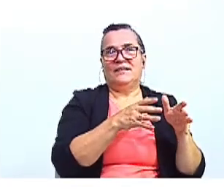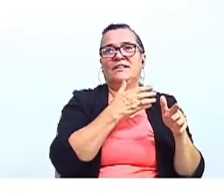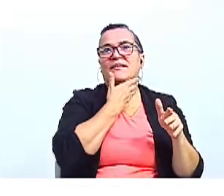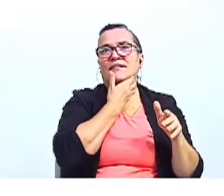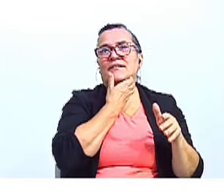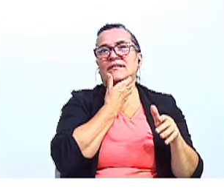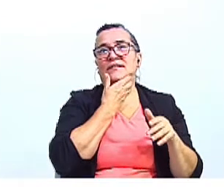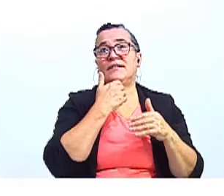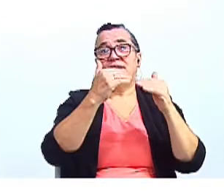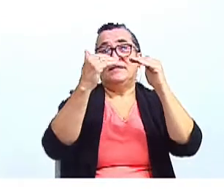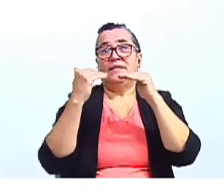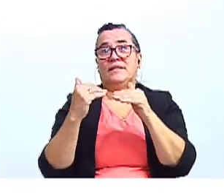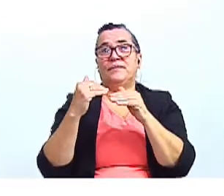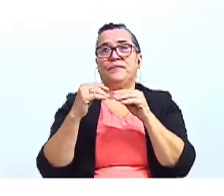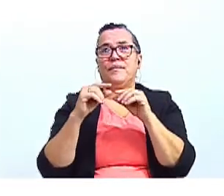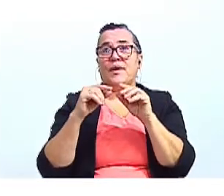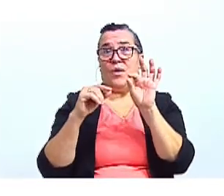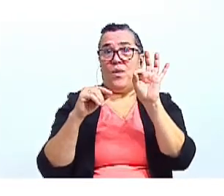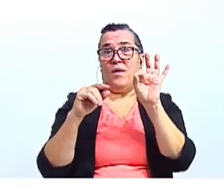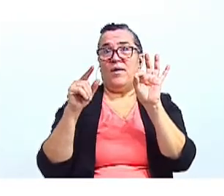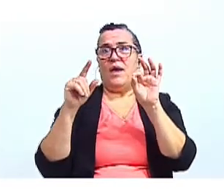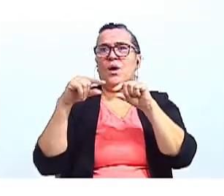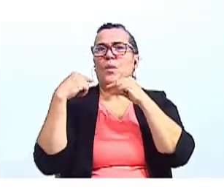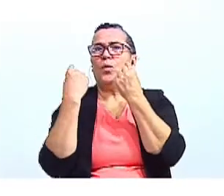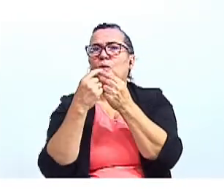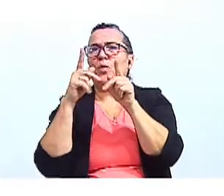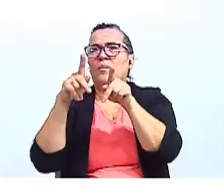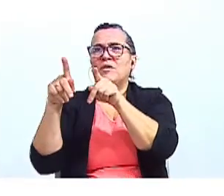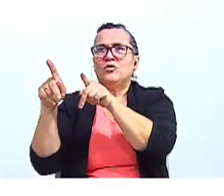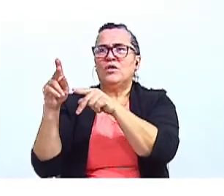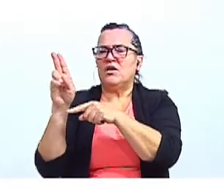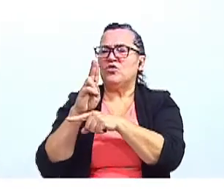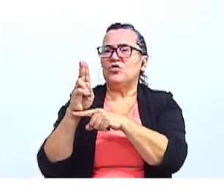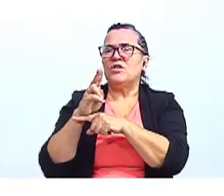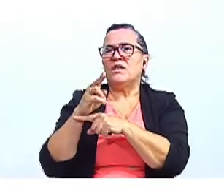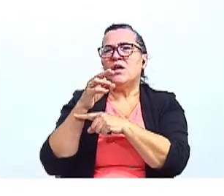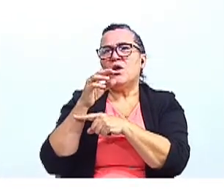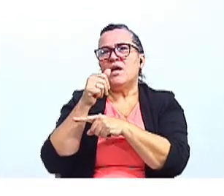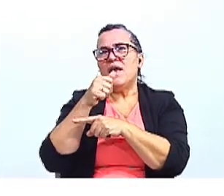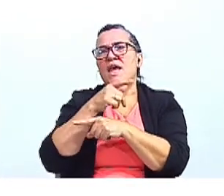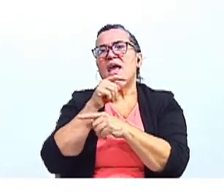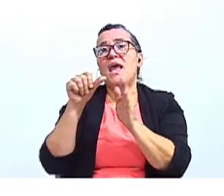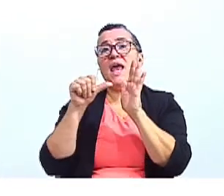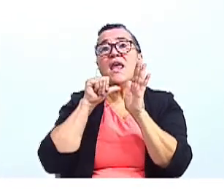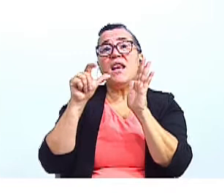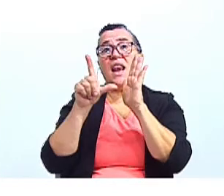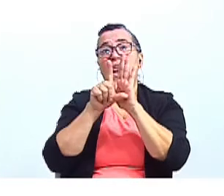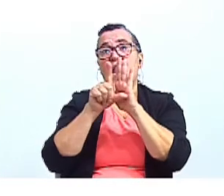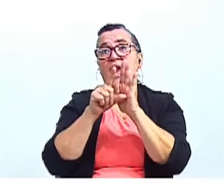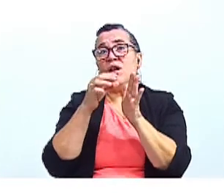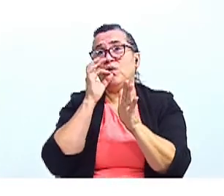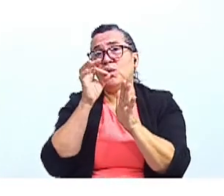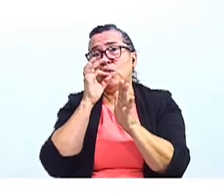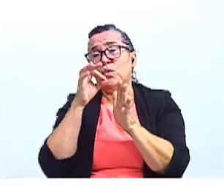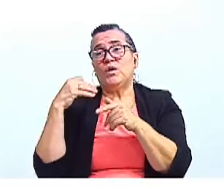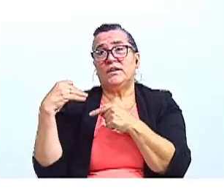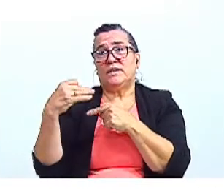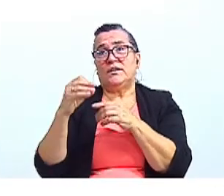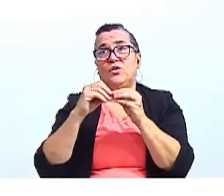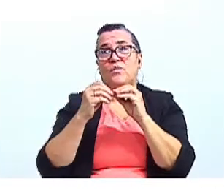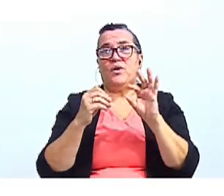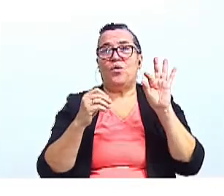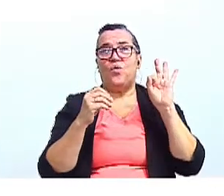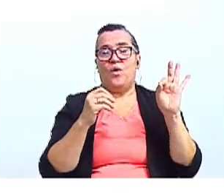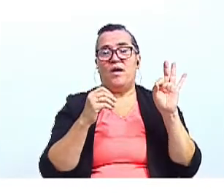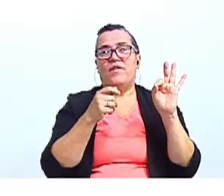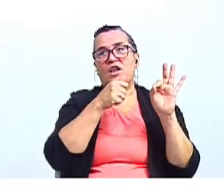And the next, a group of people who use illegal drugs daily. And it's number 9,